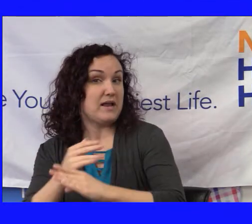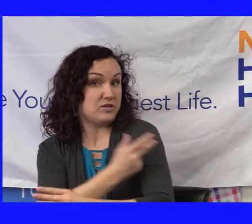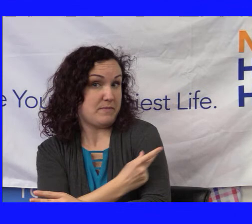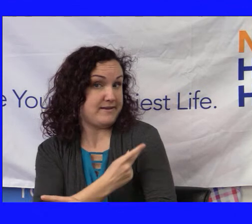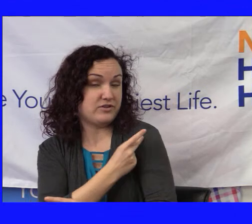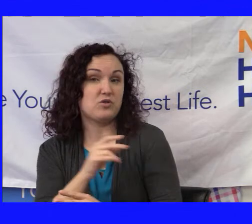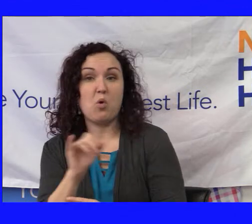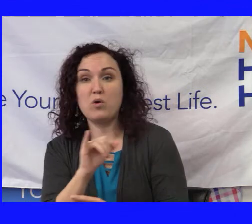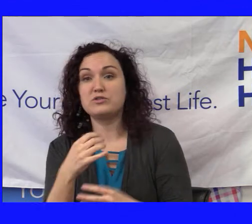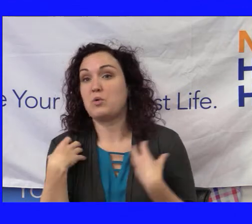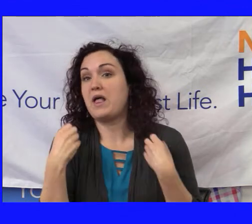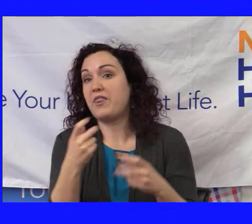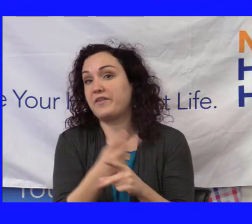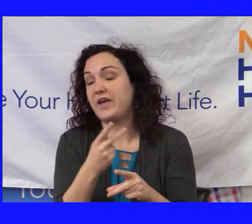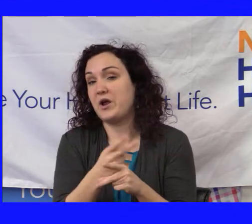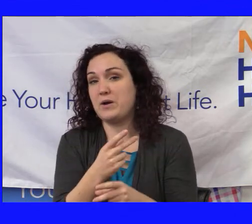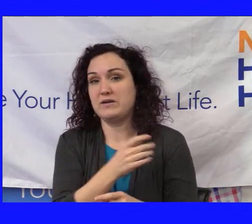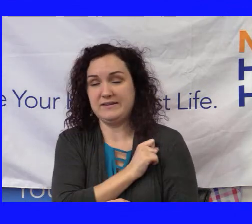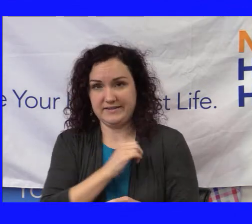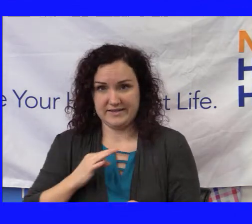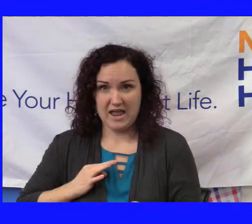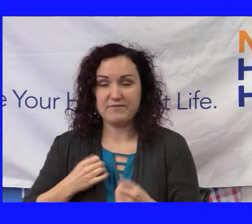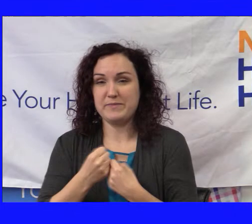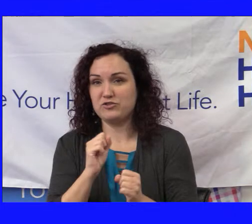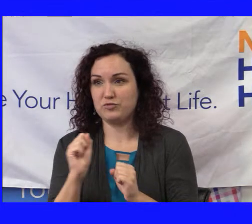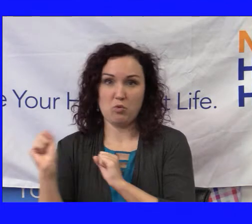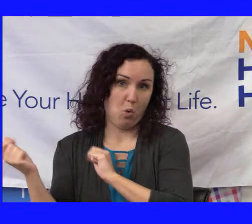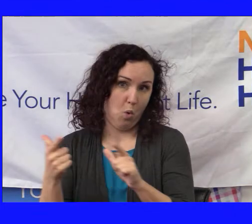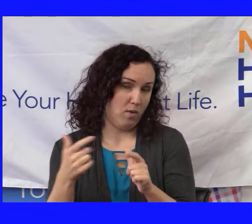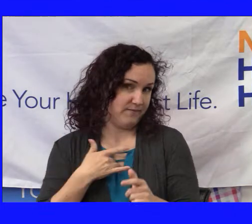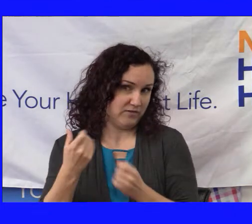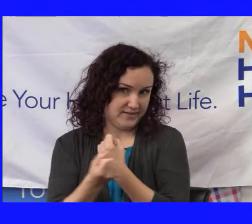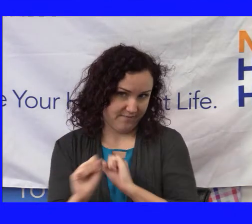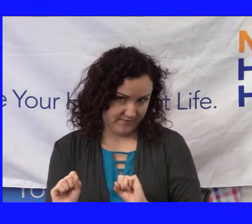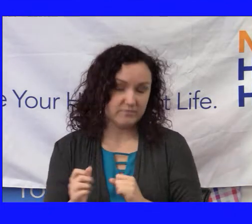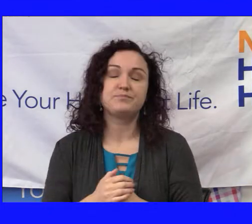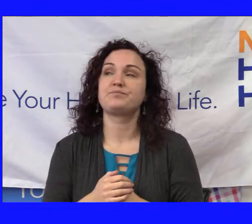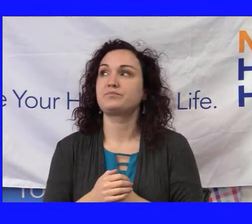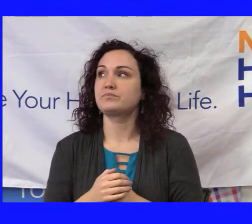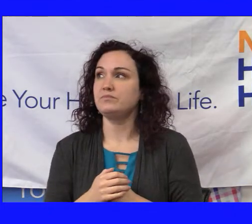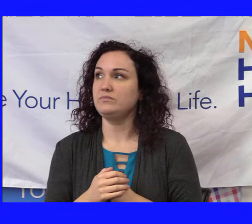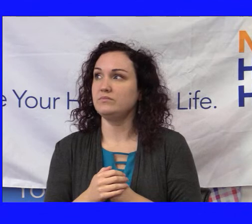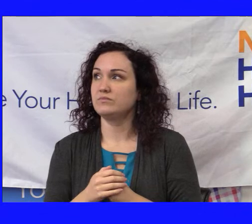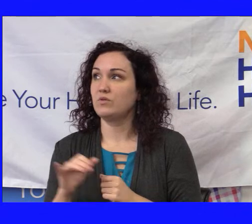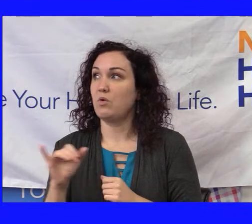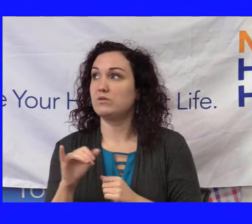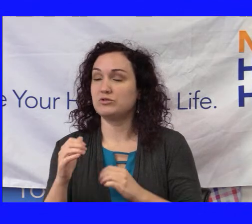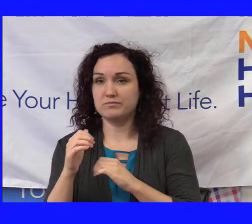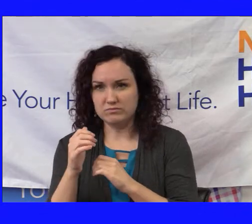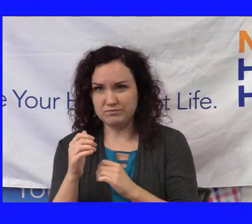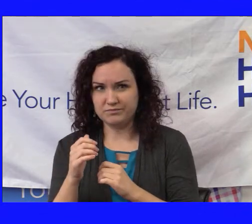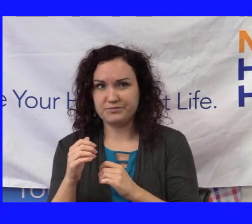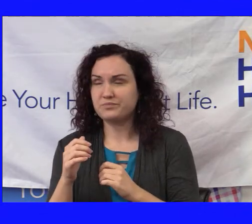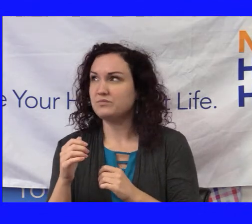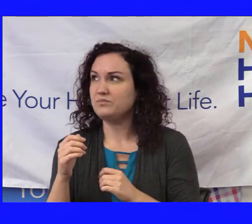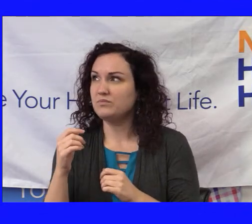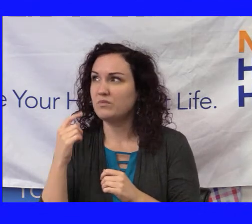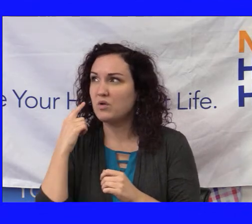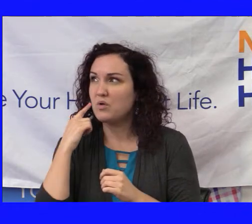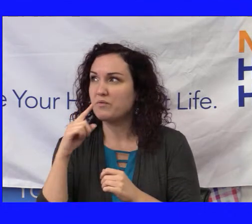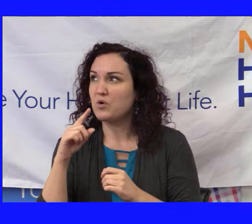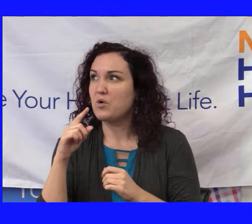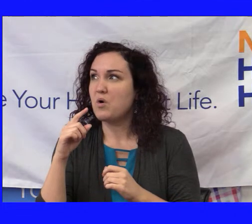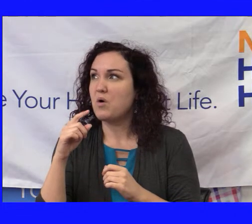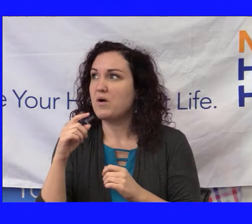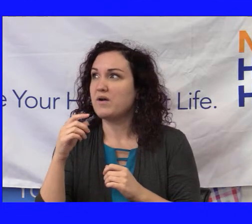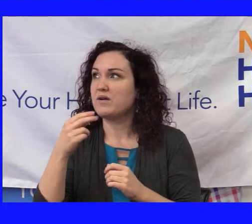as the healthcare personnel to feel secure and safe. Remarkable investments in infrastructure with suction